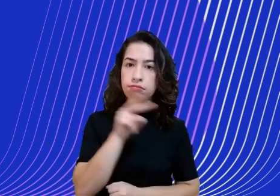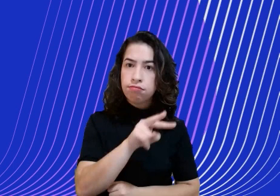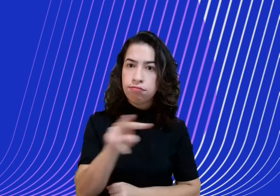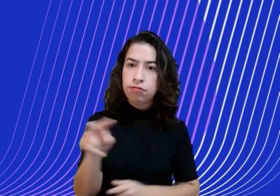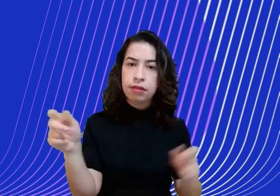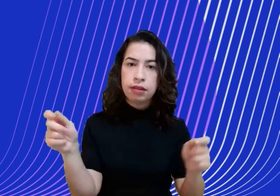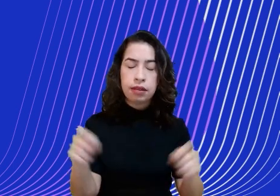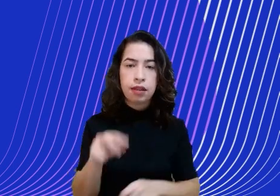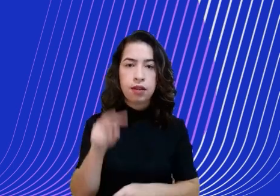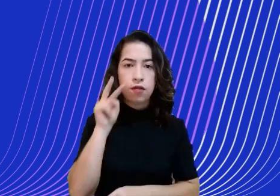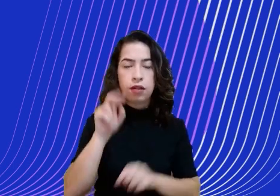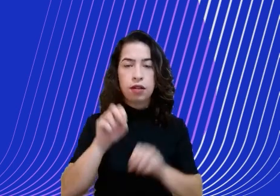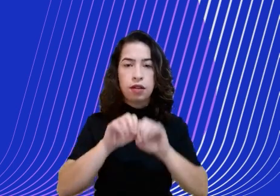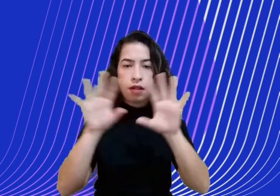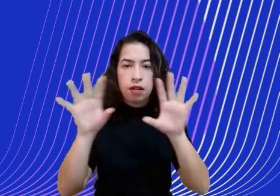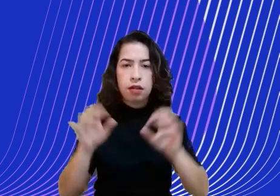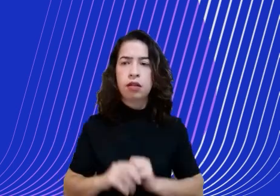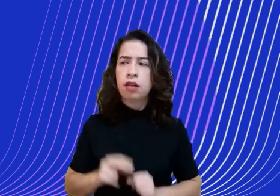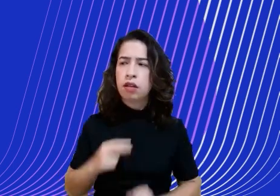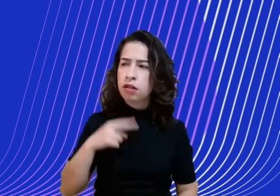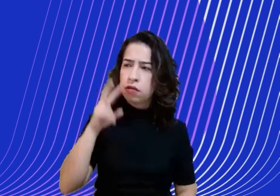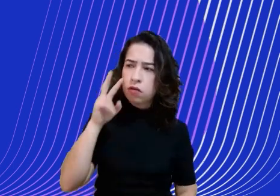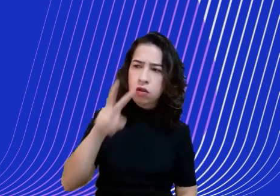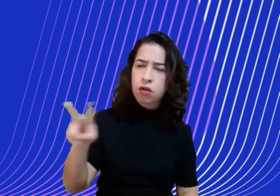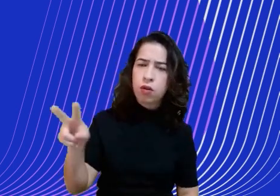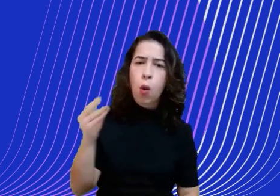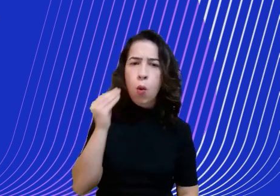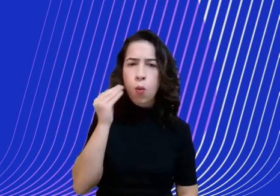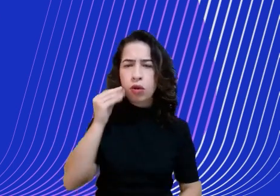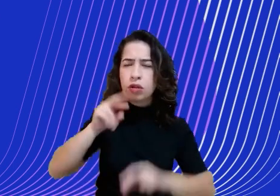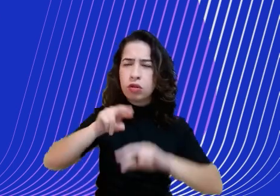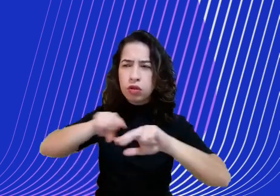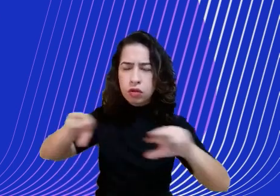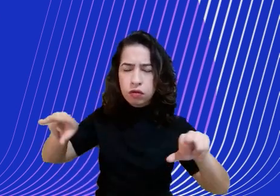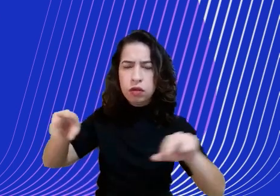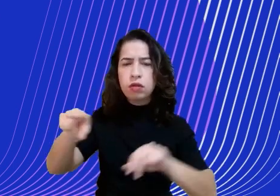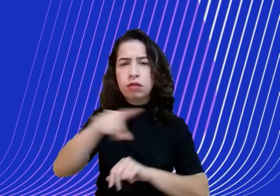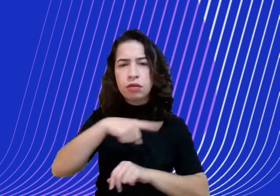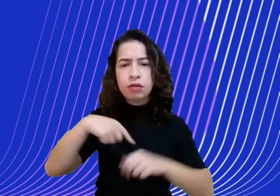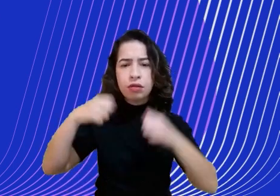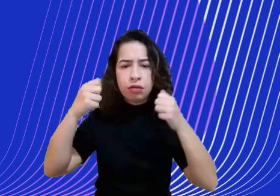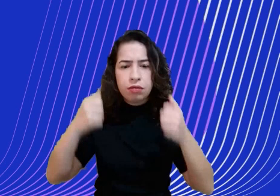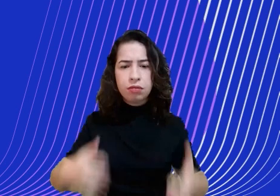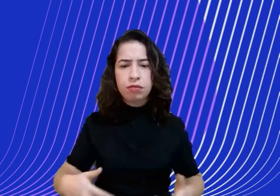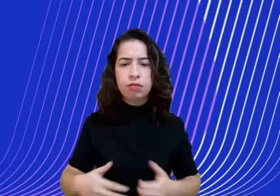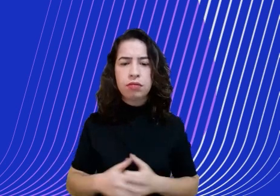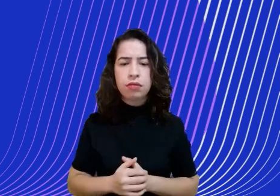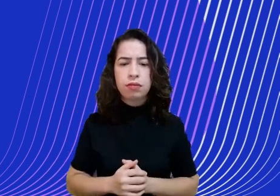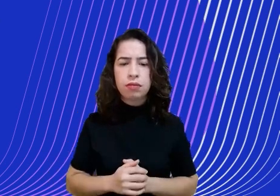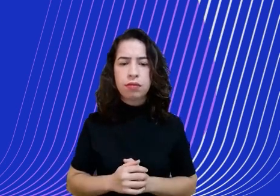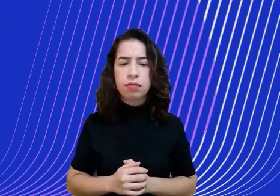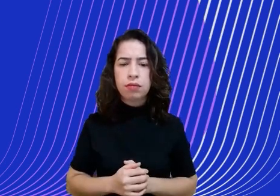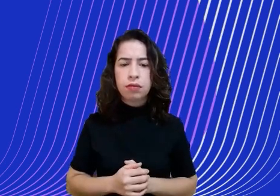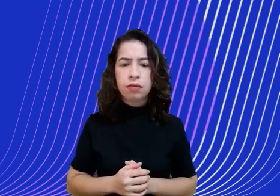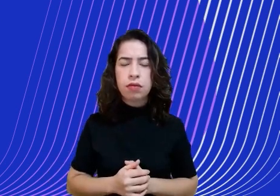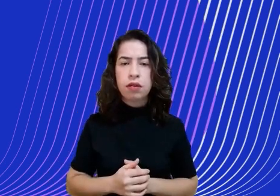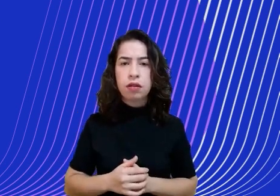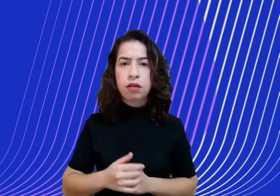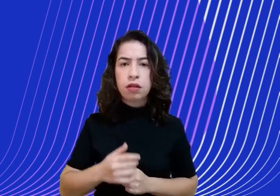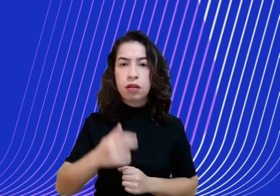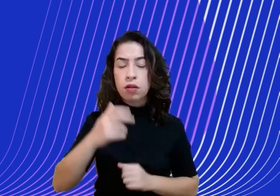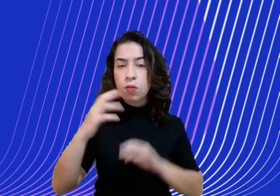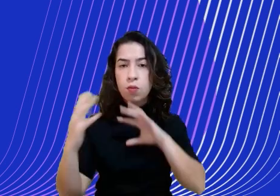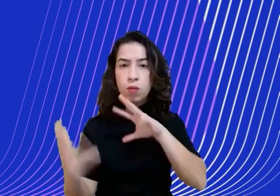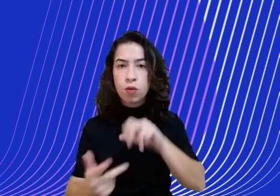clarity. So I'm seeing a lot of interesting opportunities when I talk about clean techs. To me, the brilliant minds in the